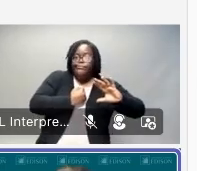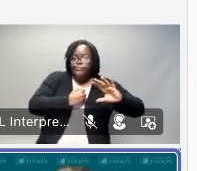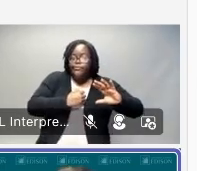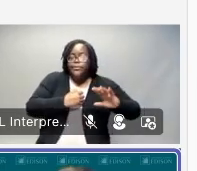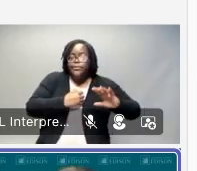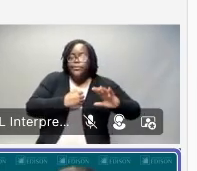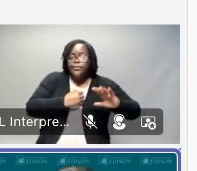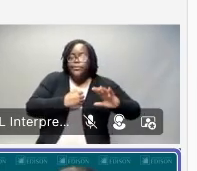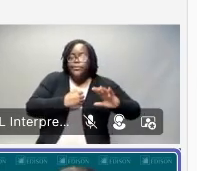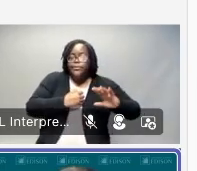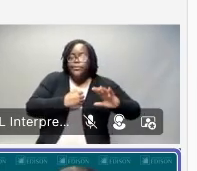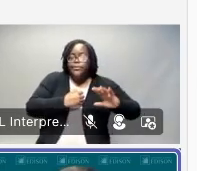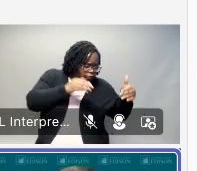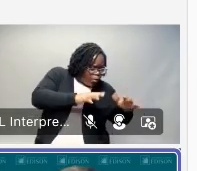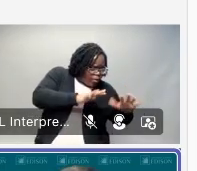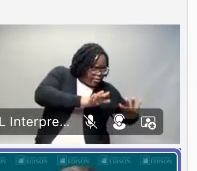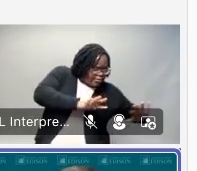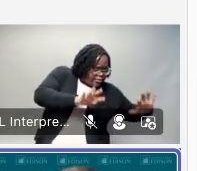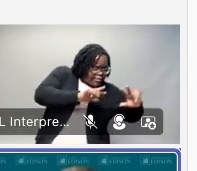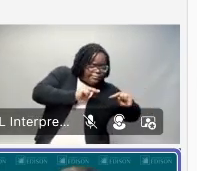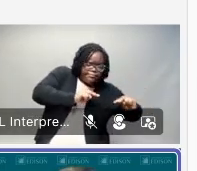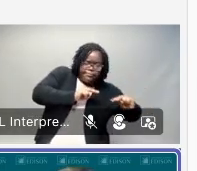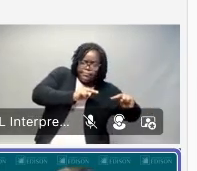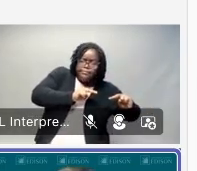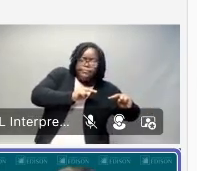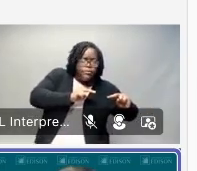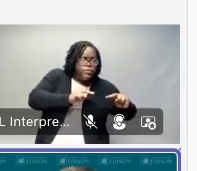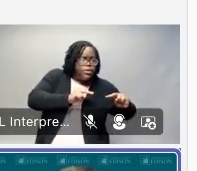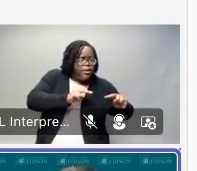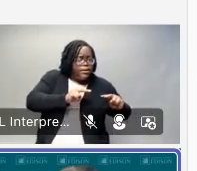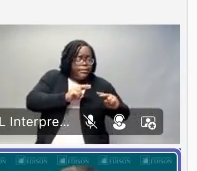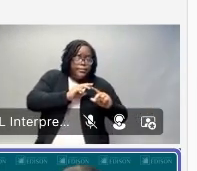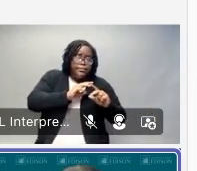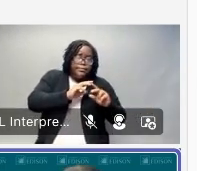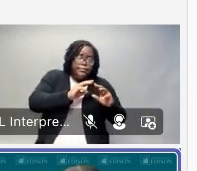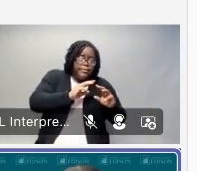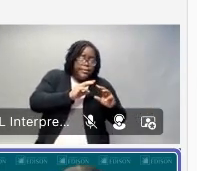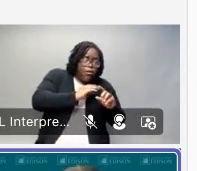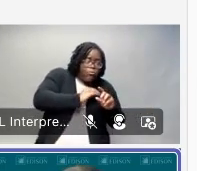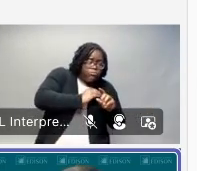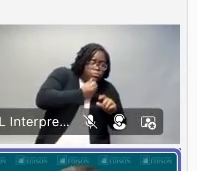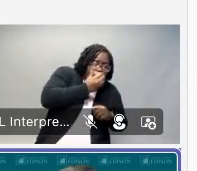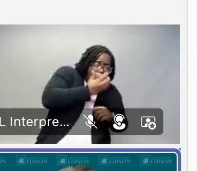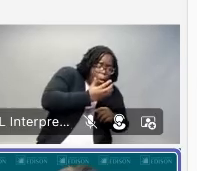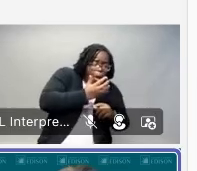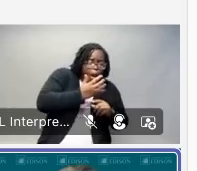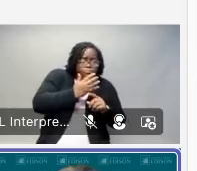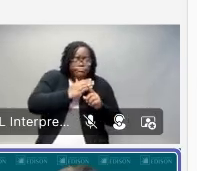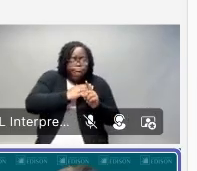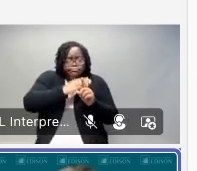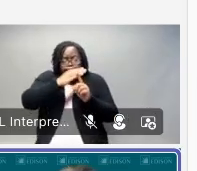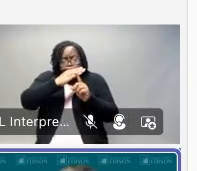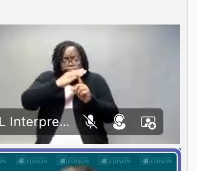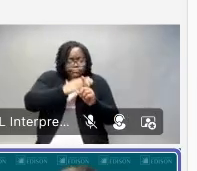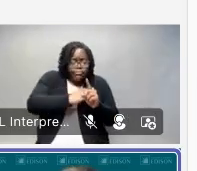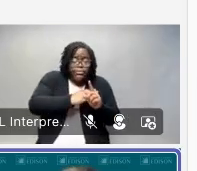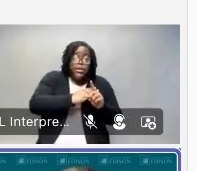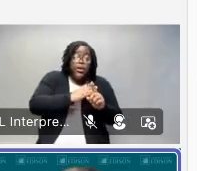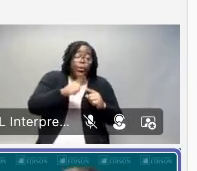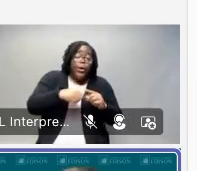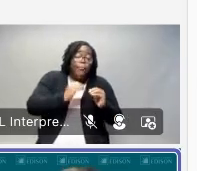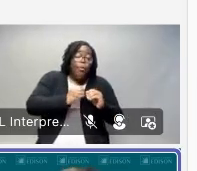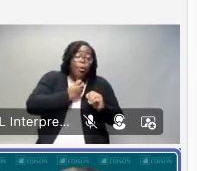focus on, and we look at whether temperatures are warmer or cooler than normal. And when they're warmer than normal,